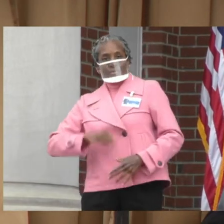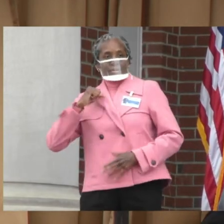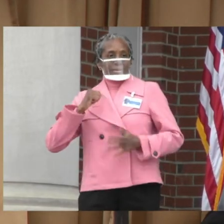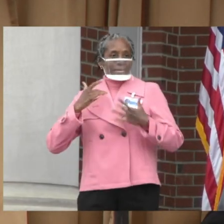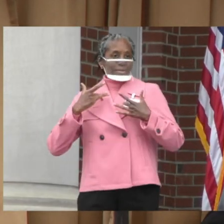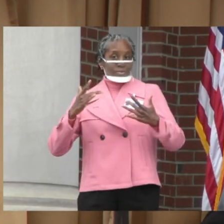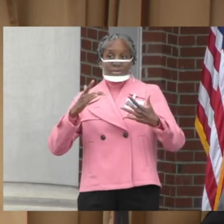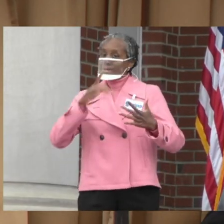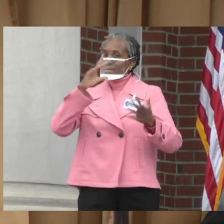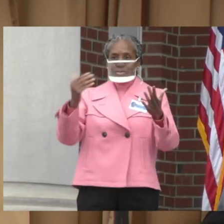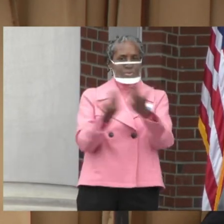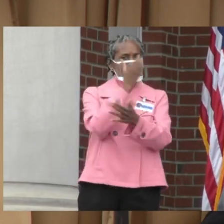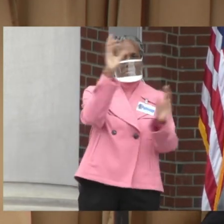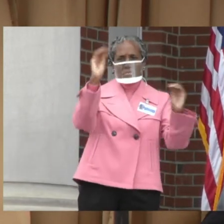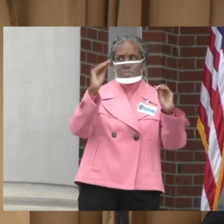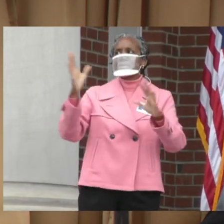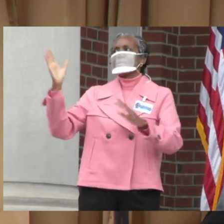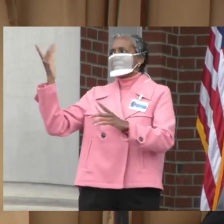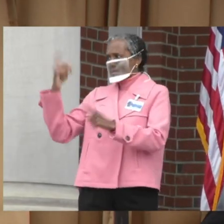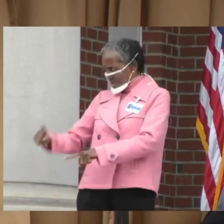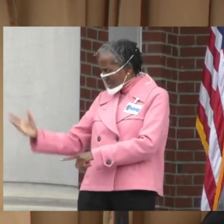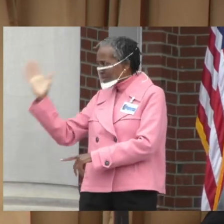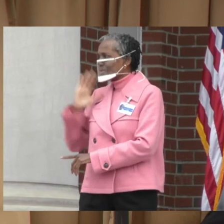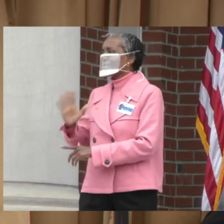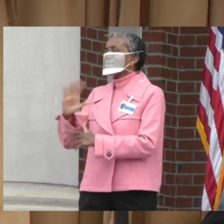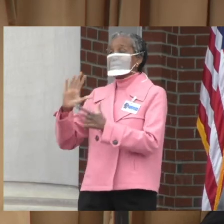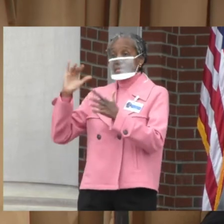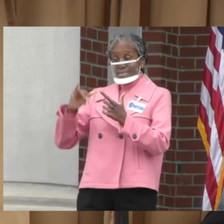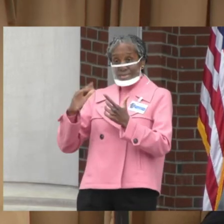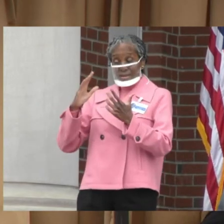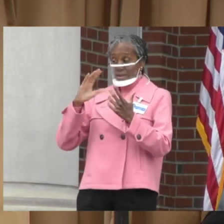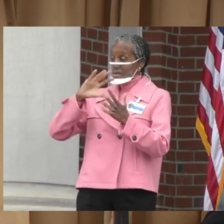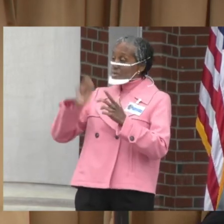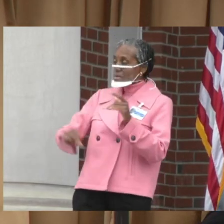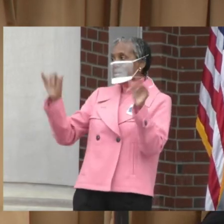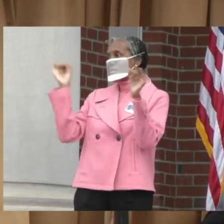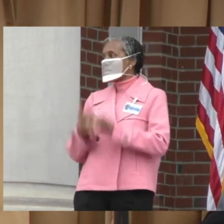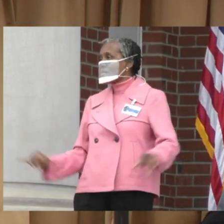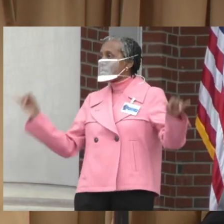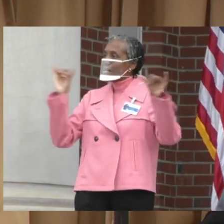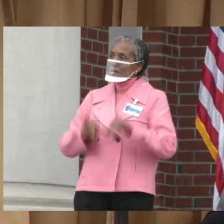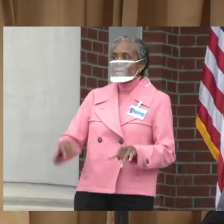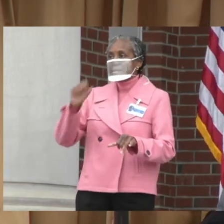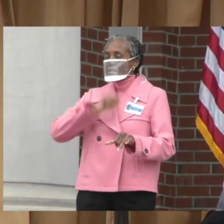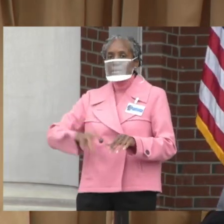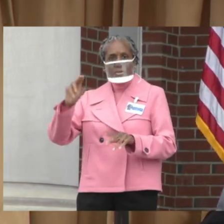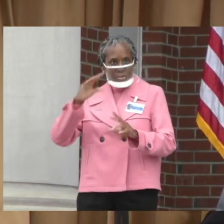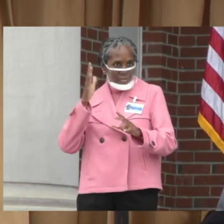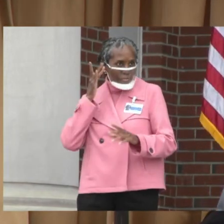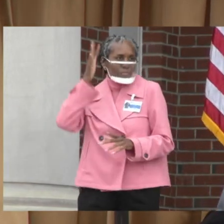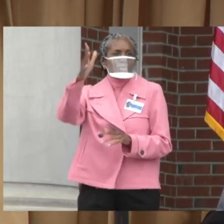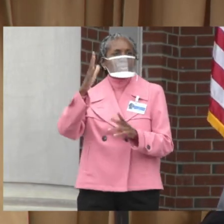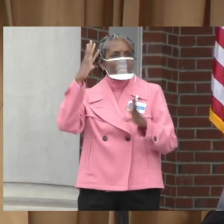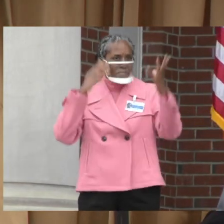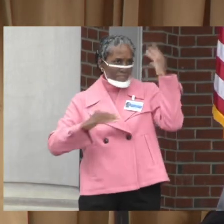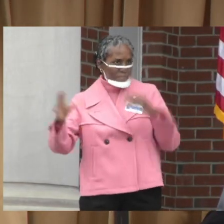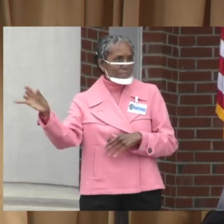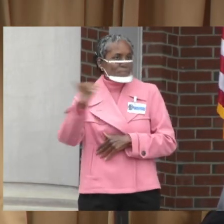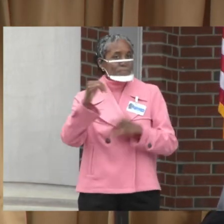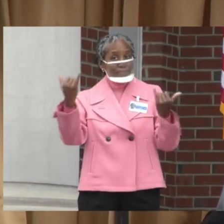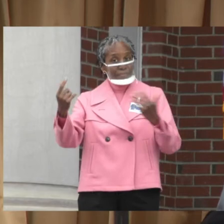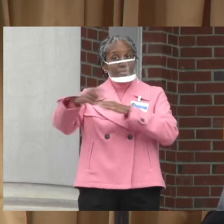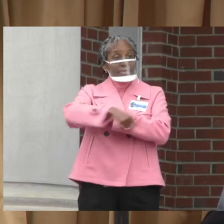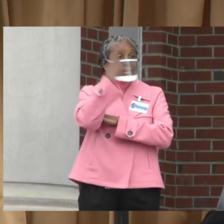not new. We have felt it before, and it will never get old. We will feel it again in our future endeavors. So